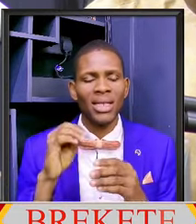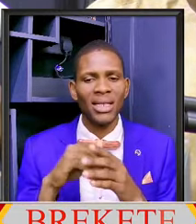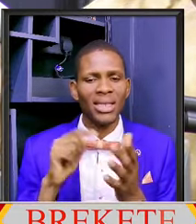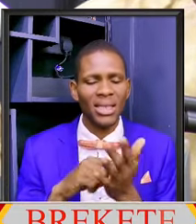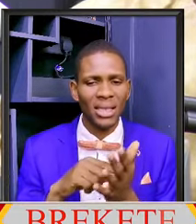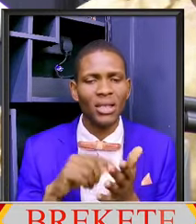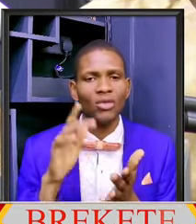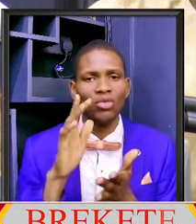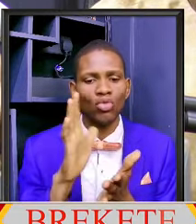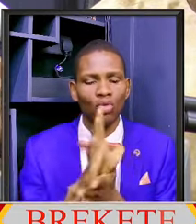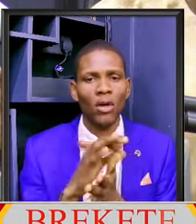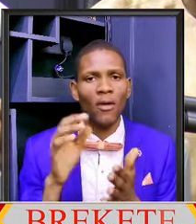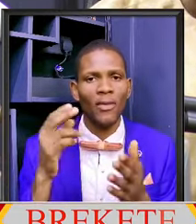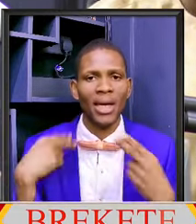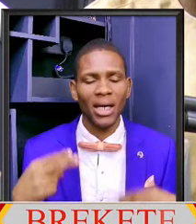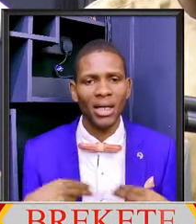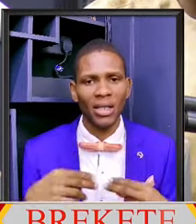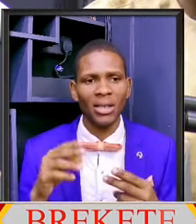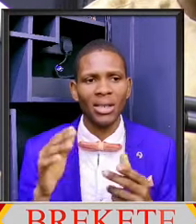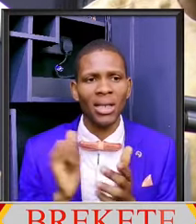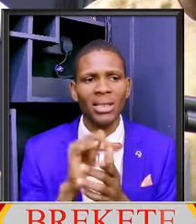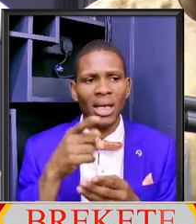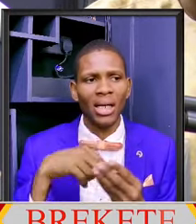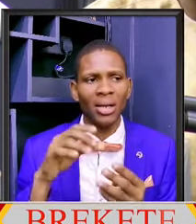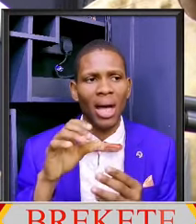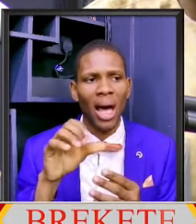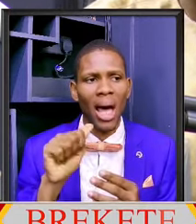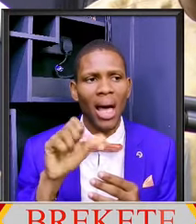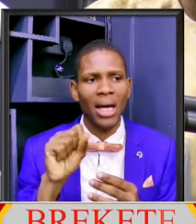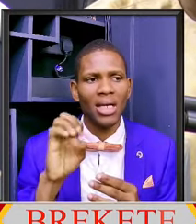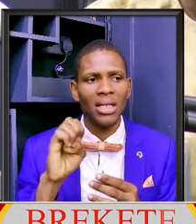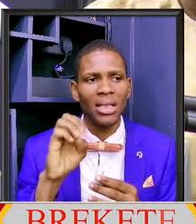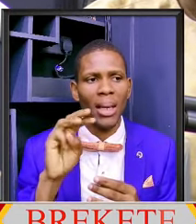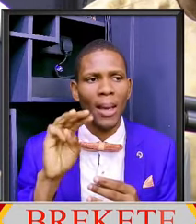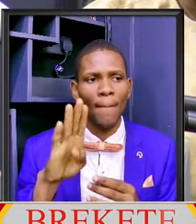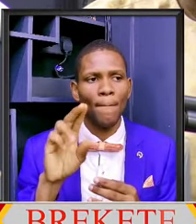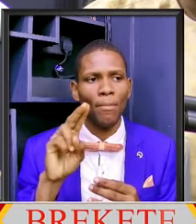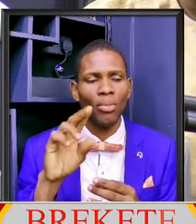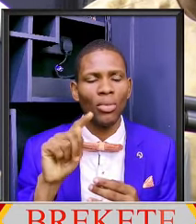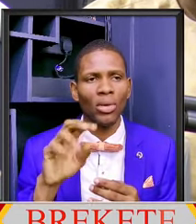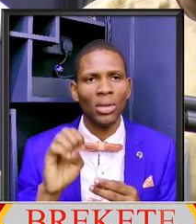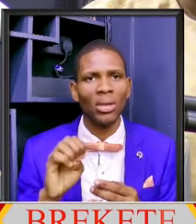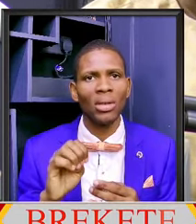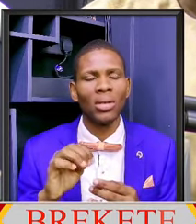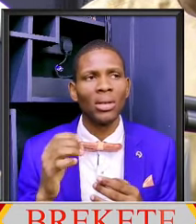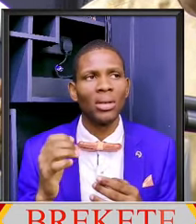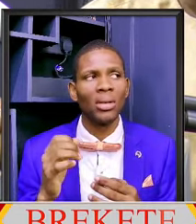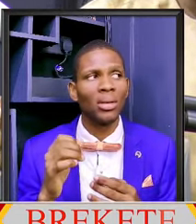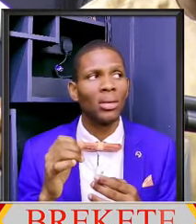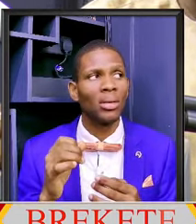health technology waiting for inside the Asibitin Duse. I beg. Asibitin, did she apply?